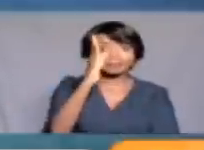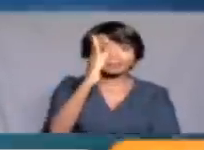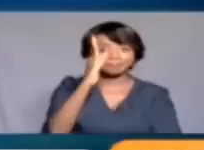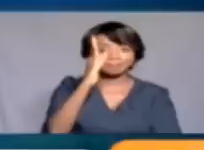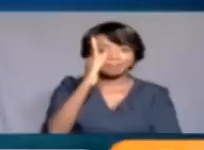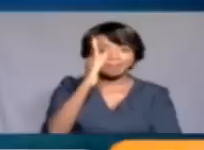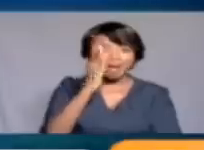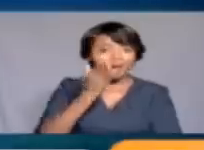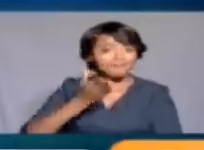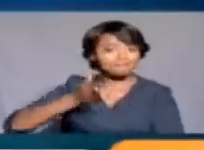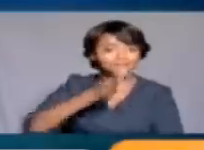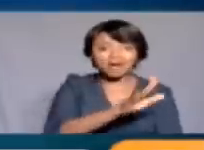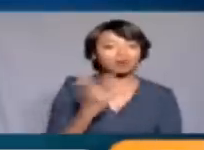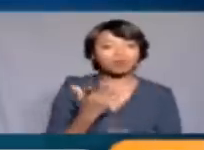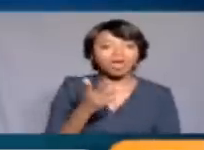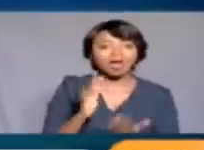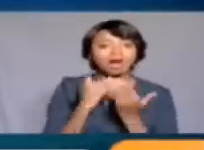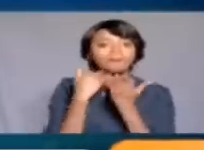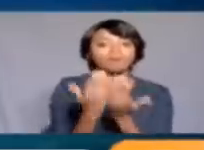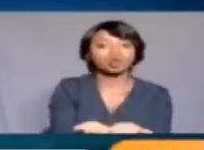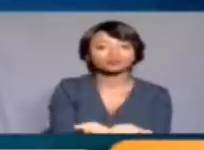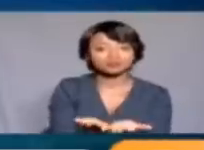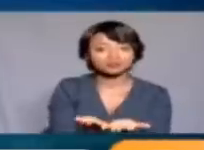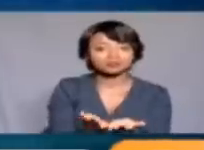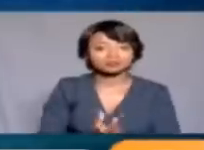retreats back to the port.